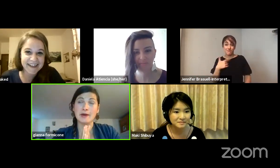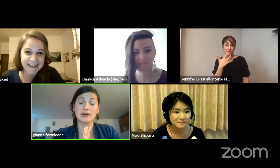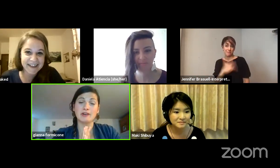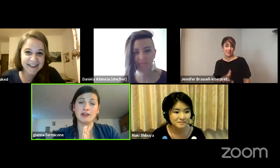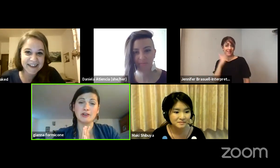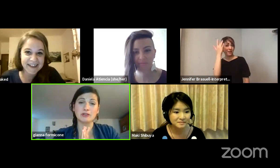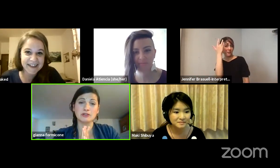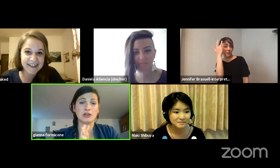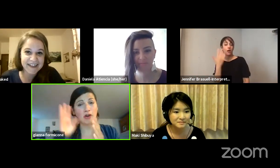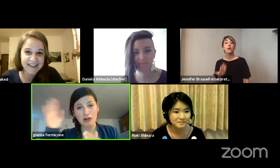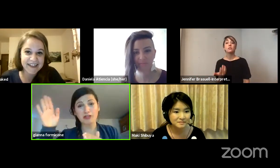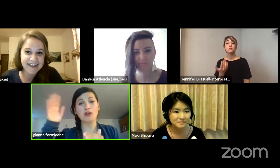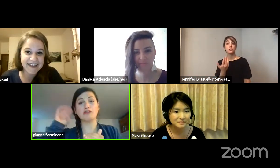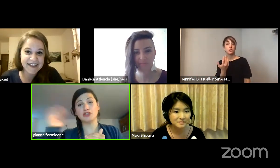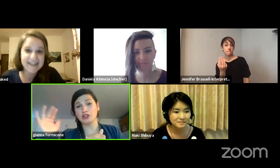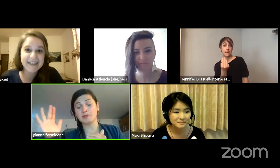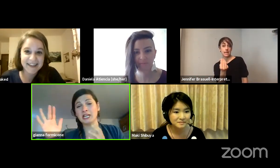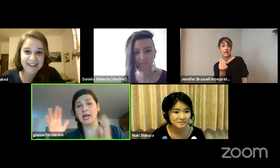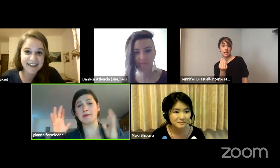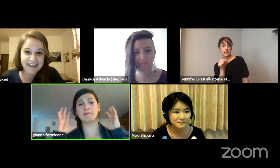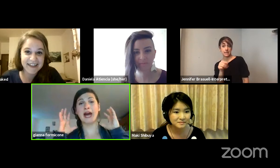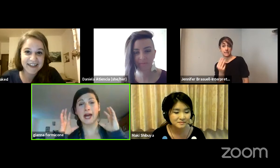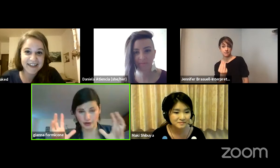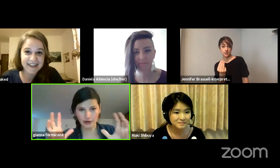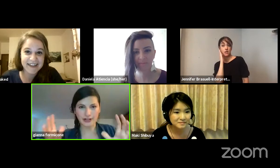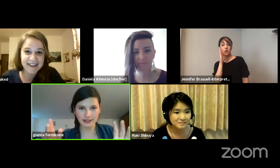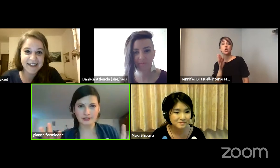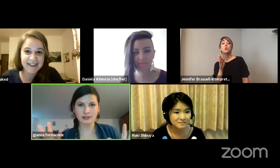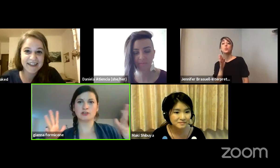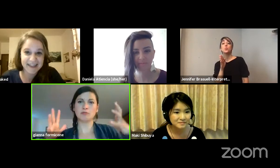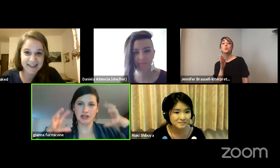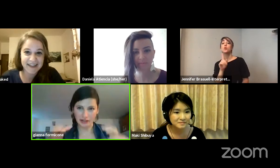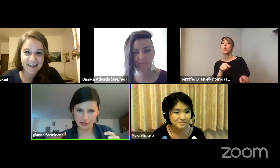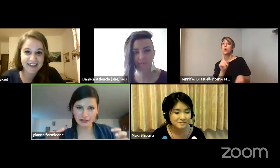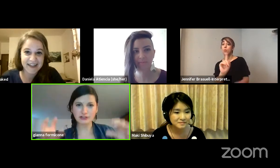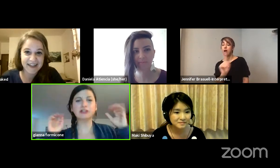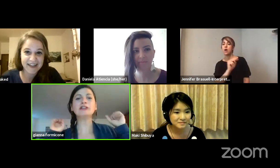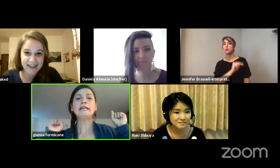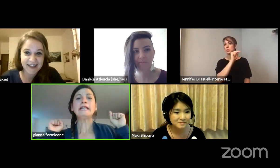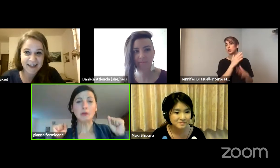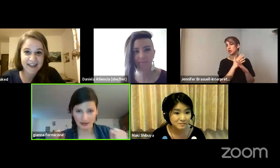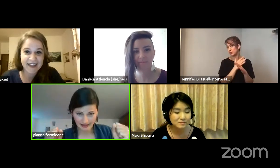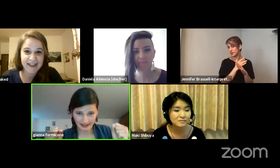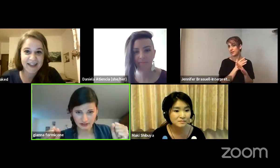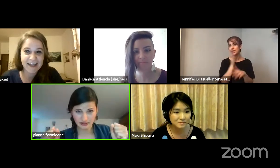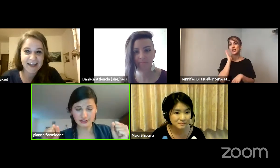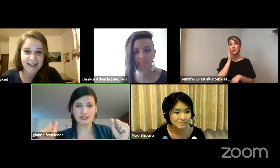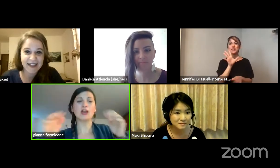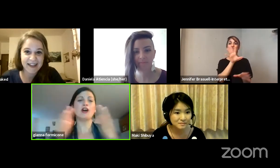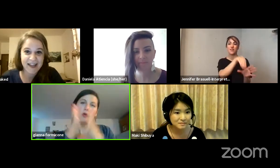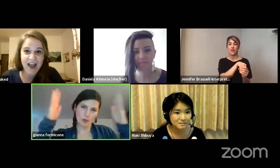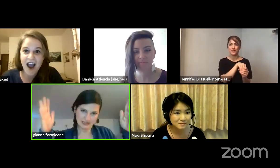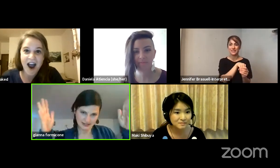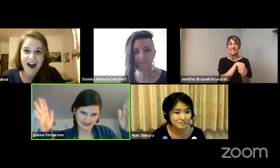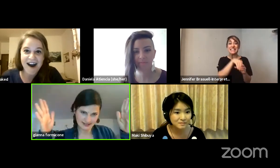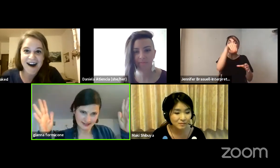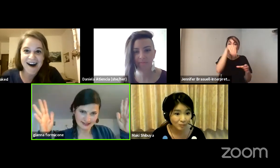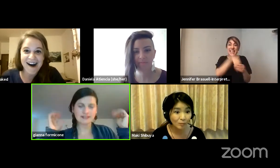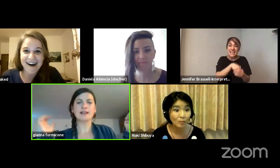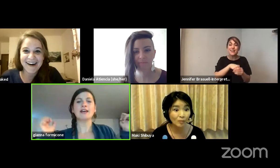Monday I'm gonna go to the north of Germany and I'm going to be in a theater with actors